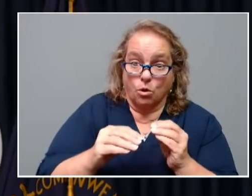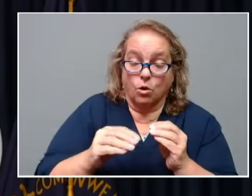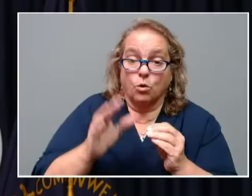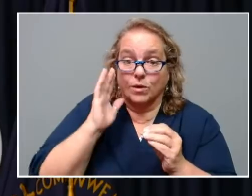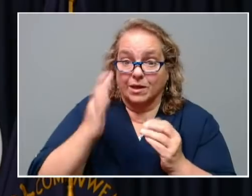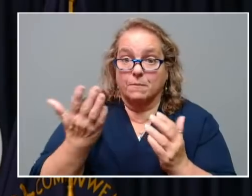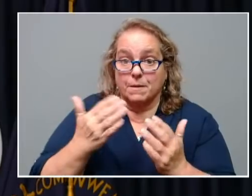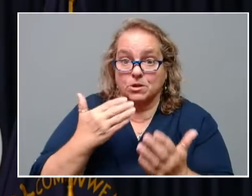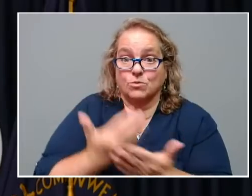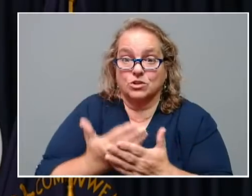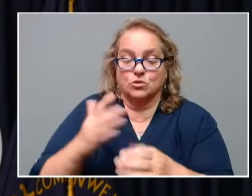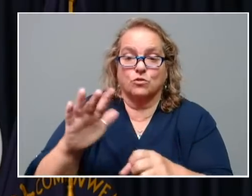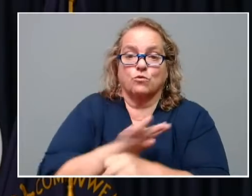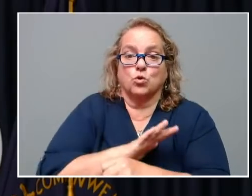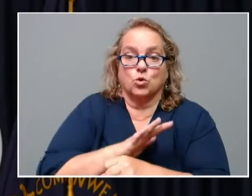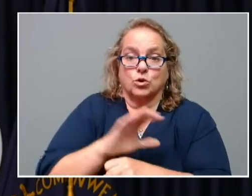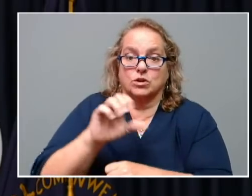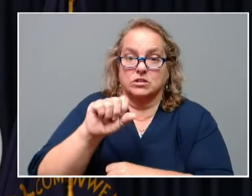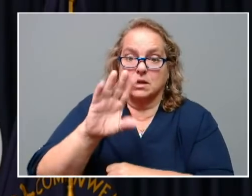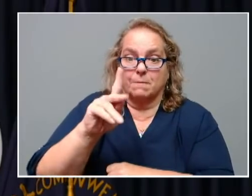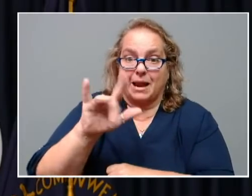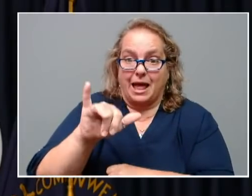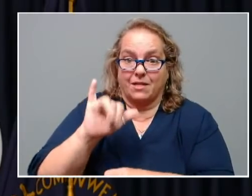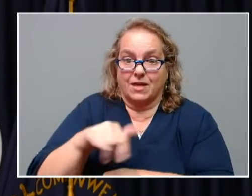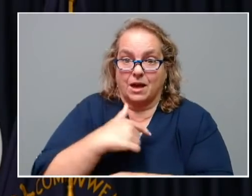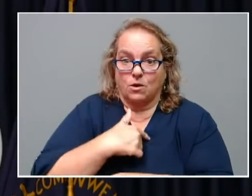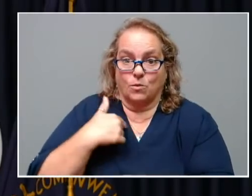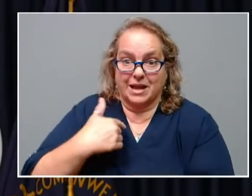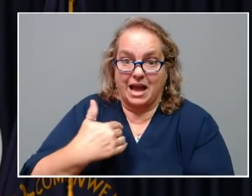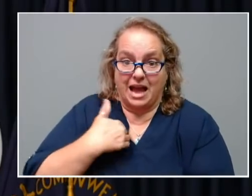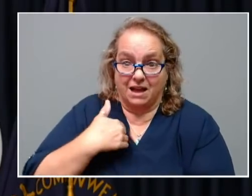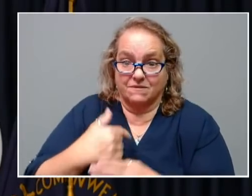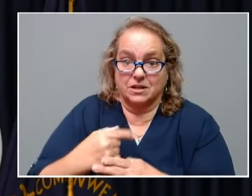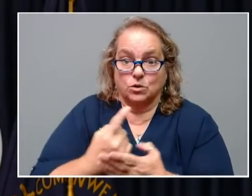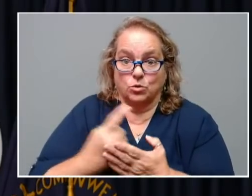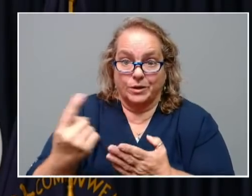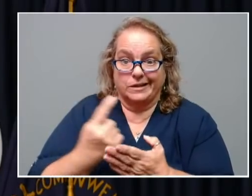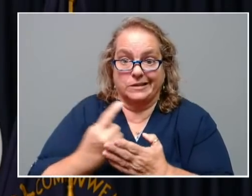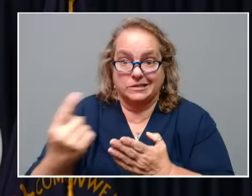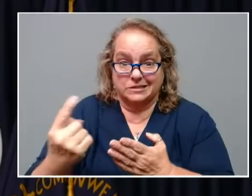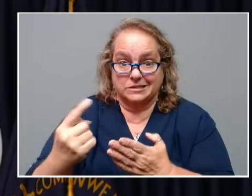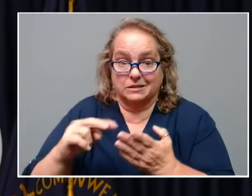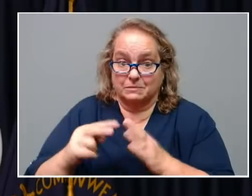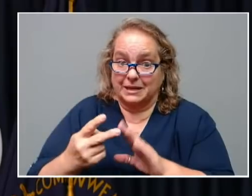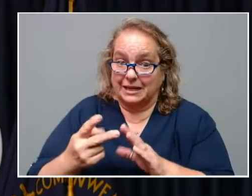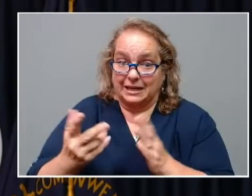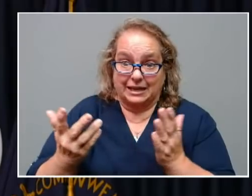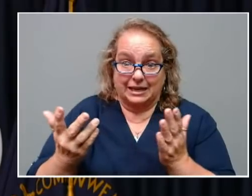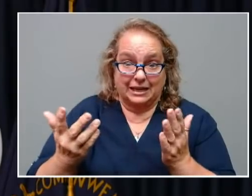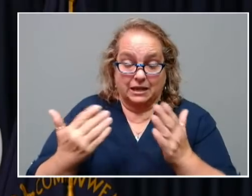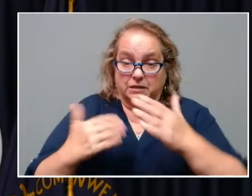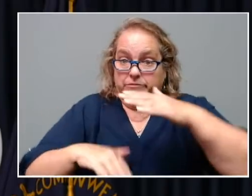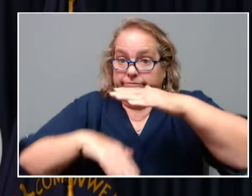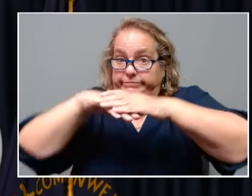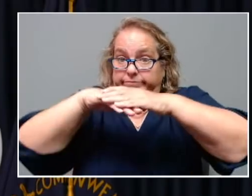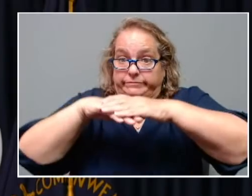we will have in weeks to come, meaning we're going to be at a point within, I think, a week where